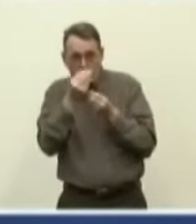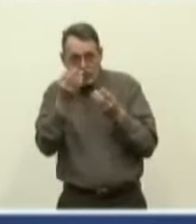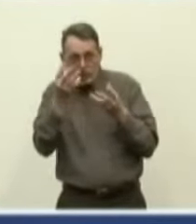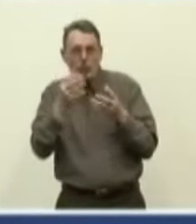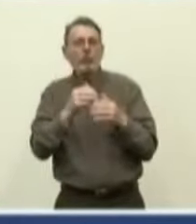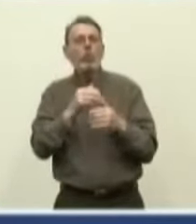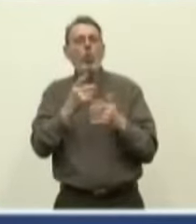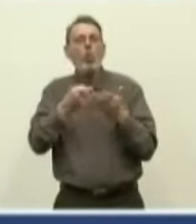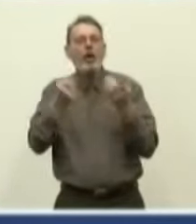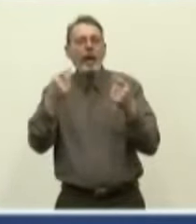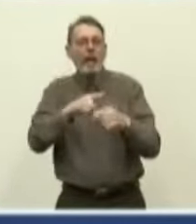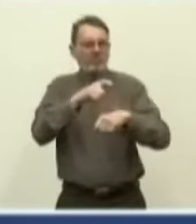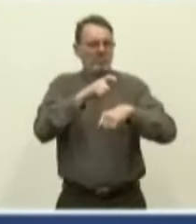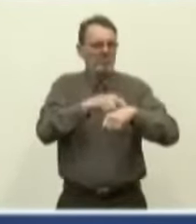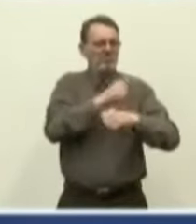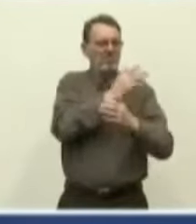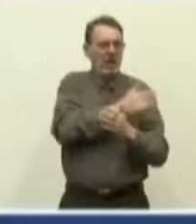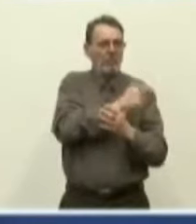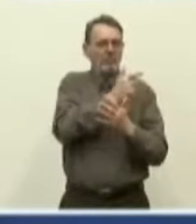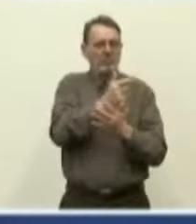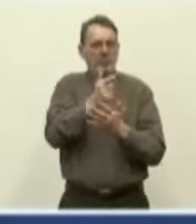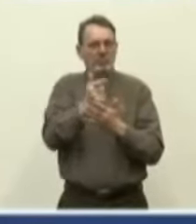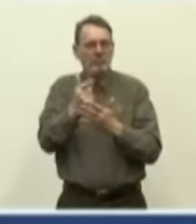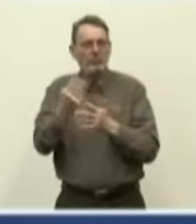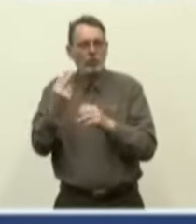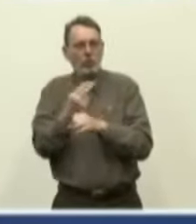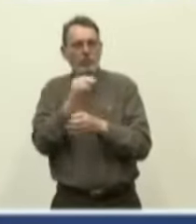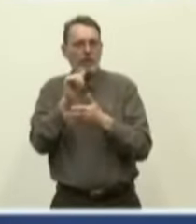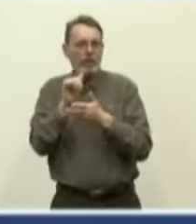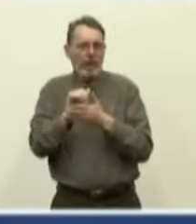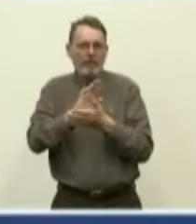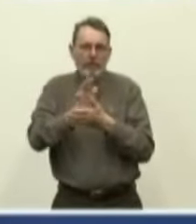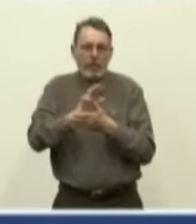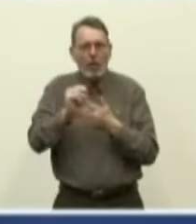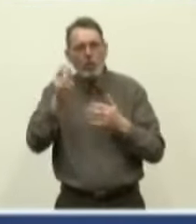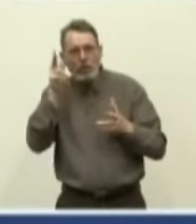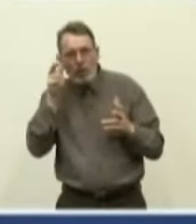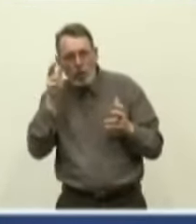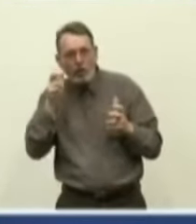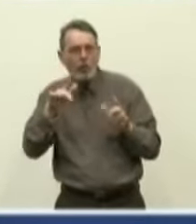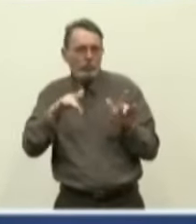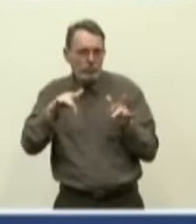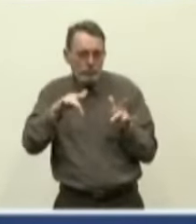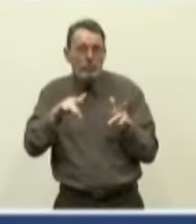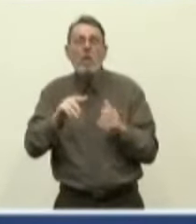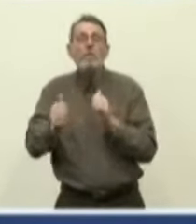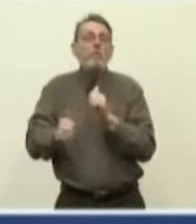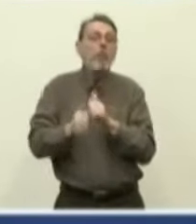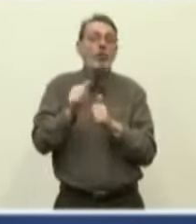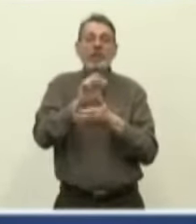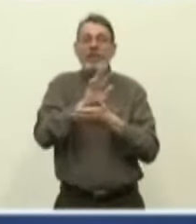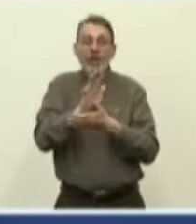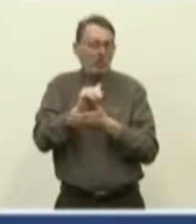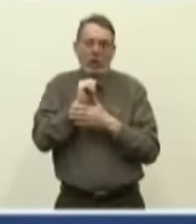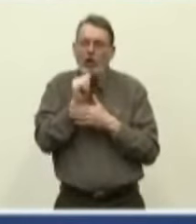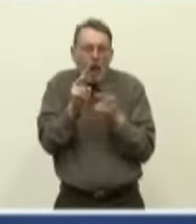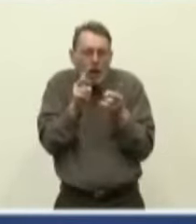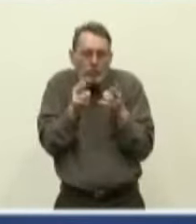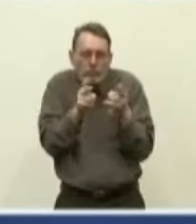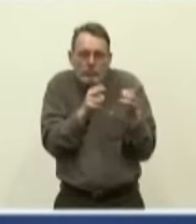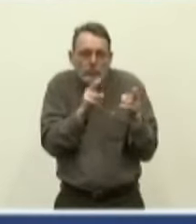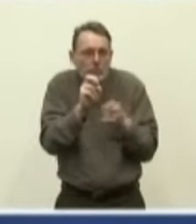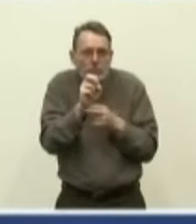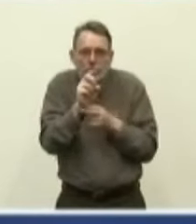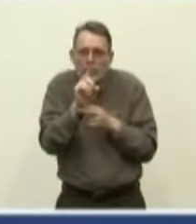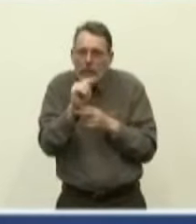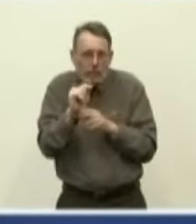presentation of this incident using these multimedia resources. The majority of the videos shown are in their unedited form